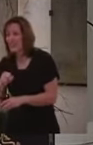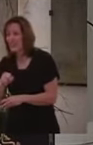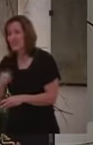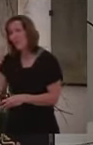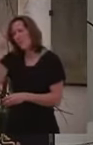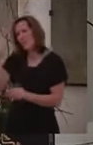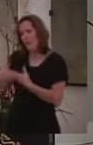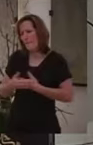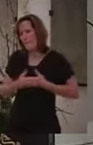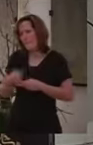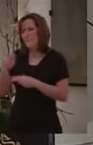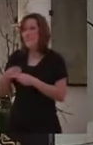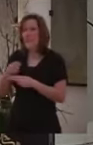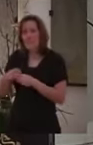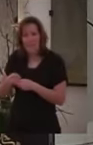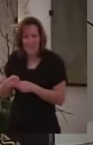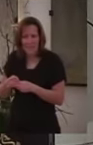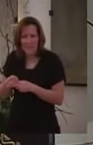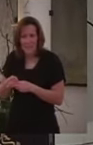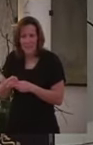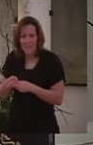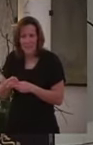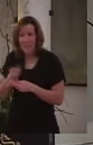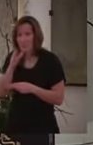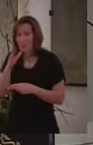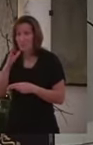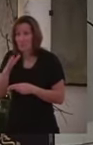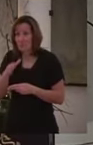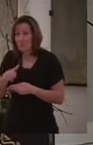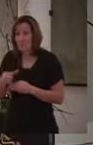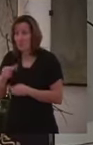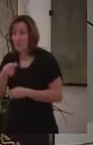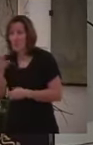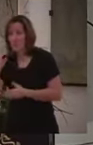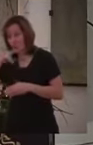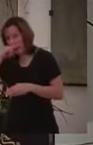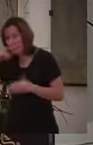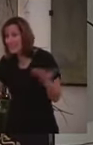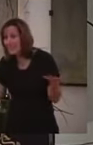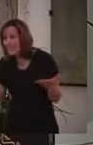about babies' names and grandkids, maybe.